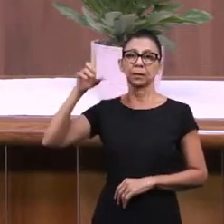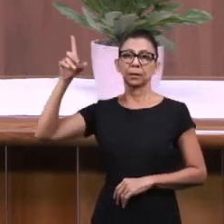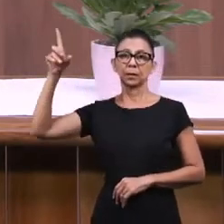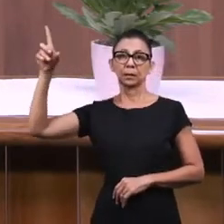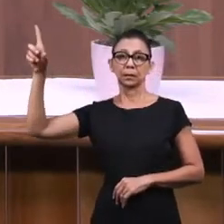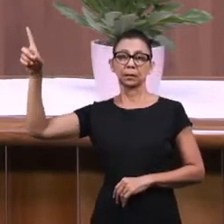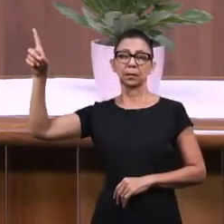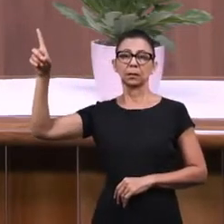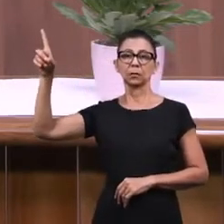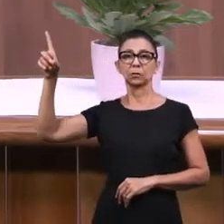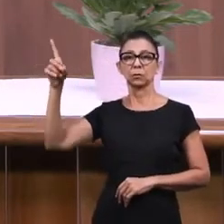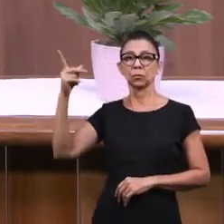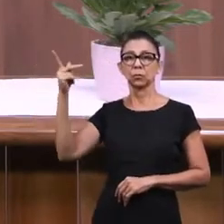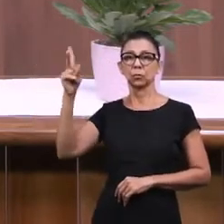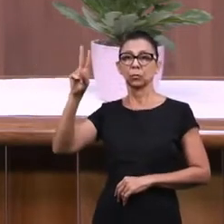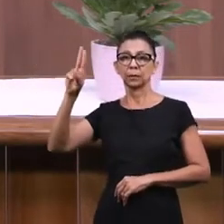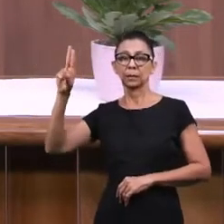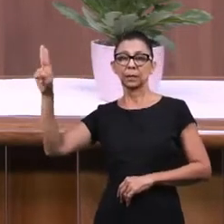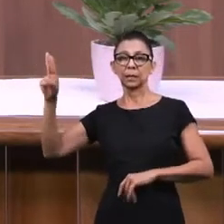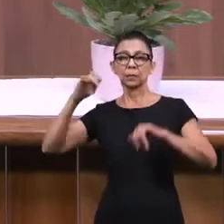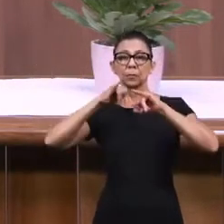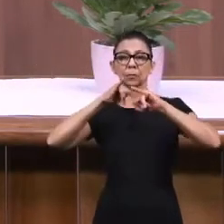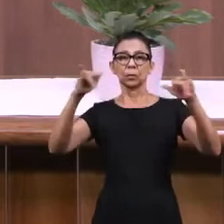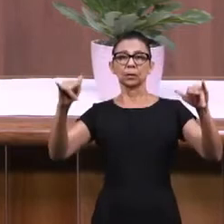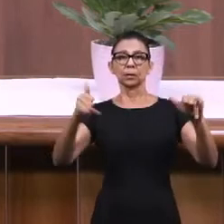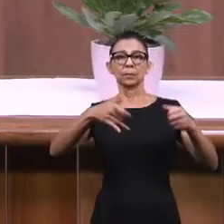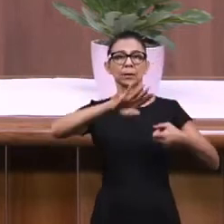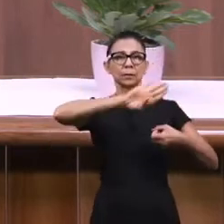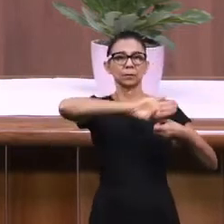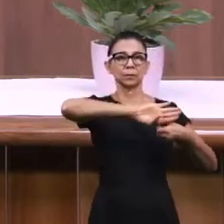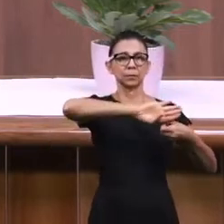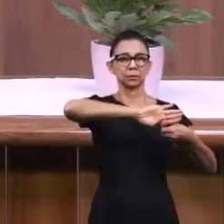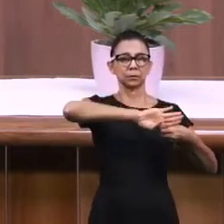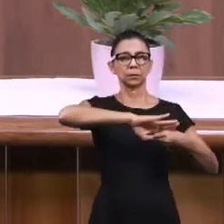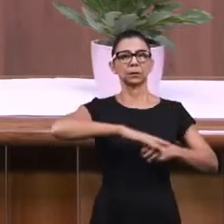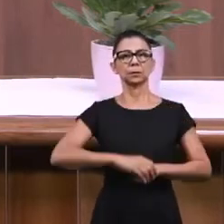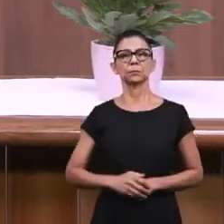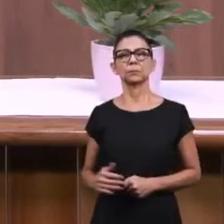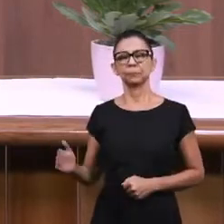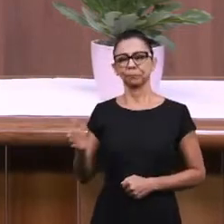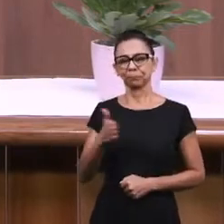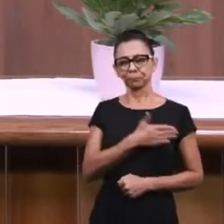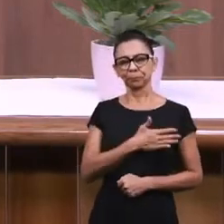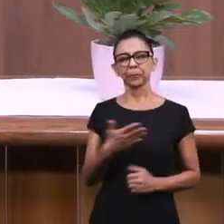name to the people and to the places in Babylon.